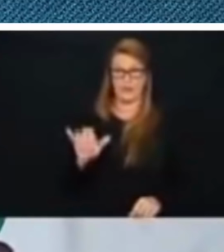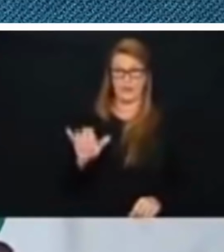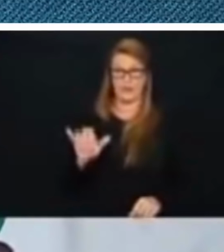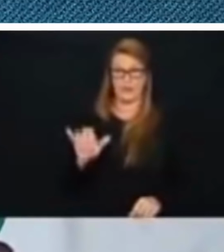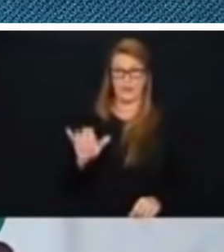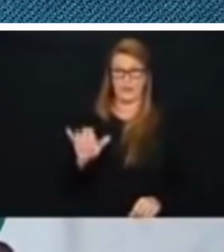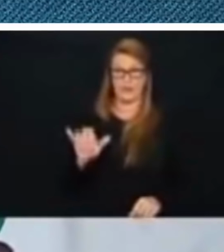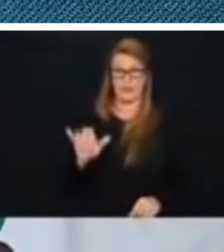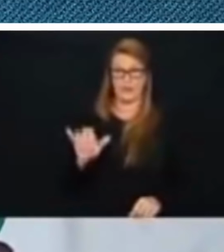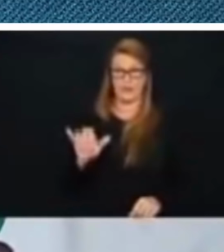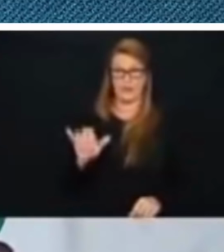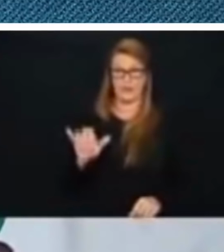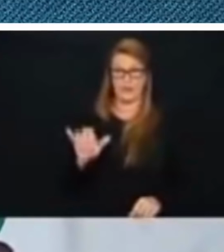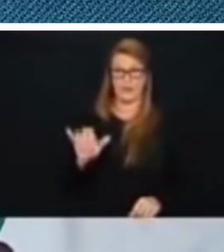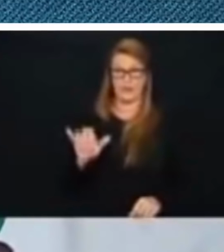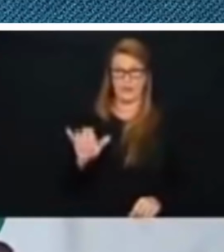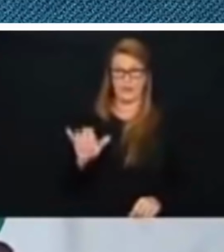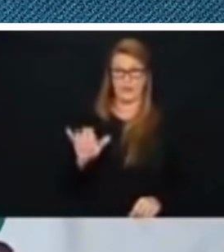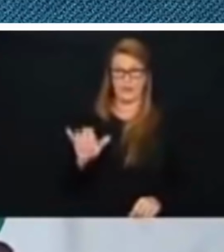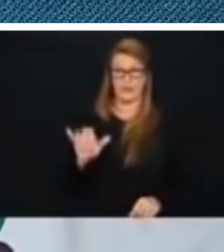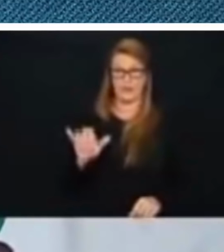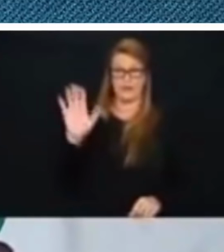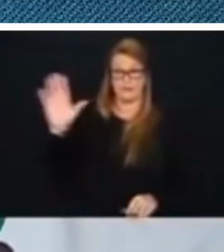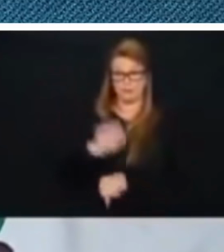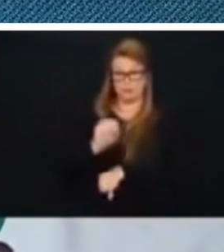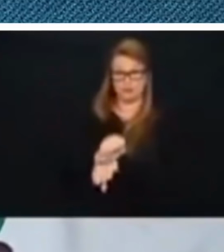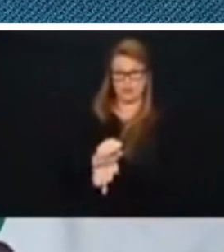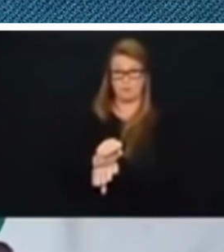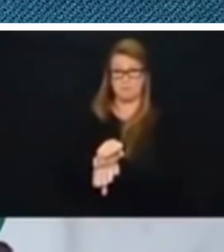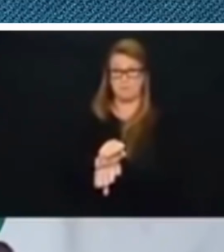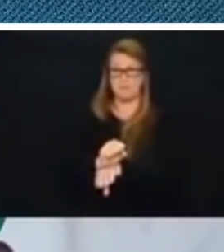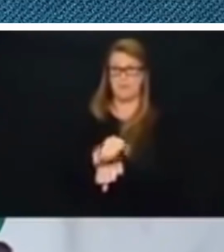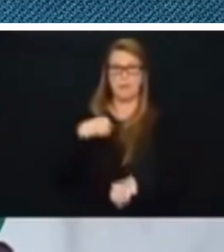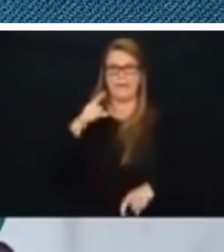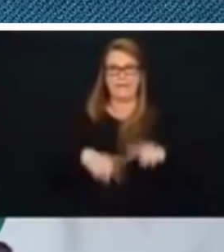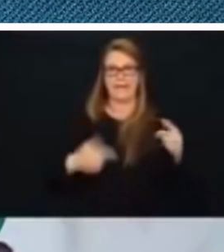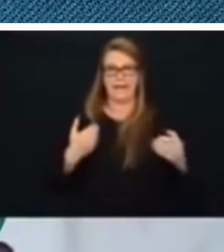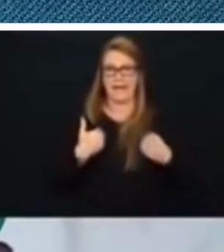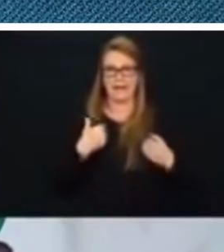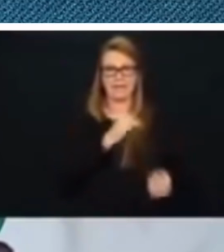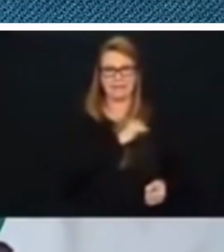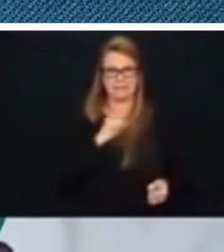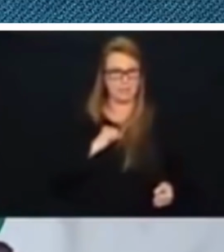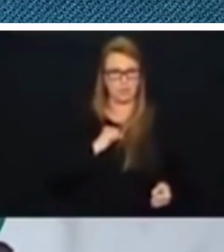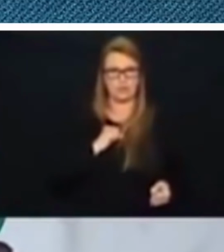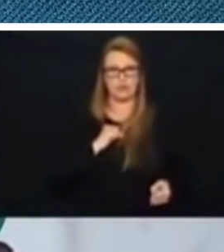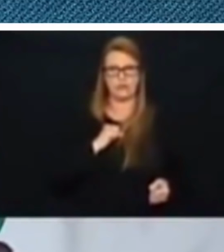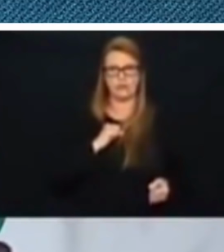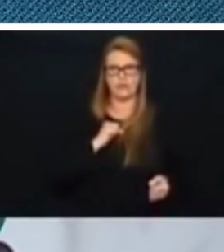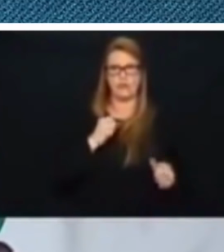us what you think is socialist about it. We cannot have a